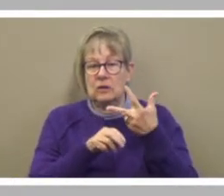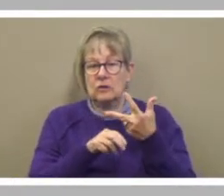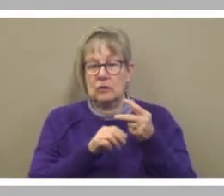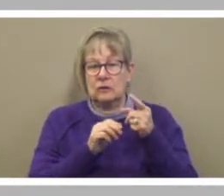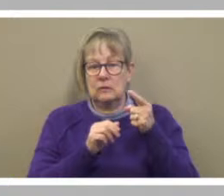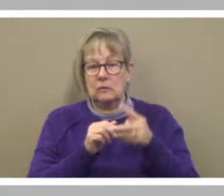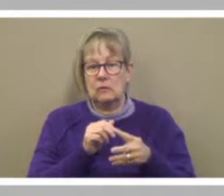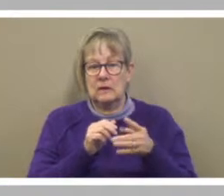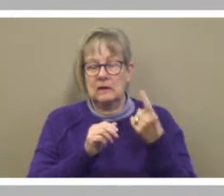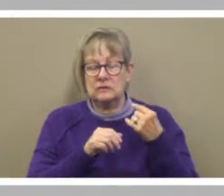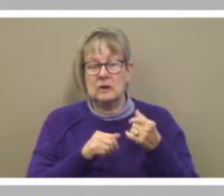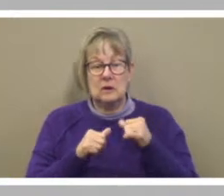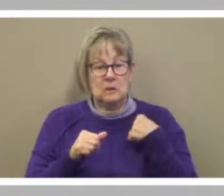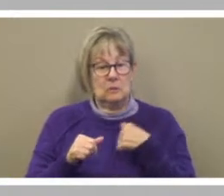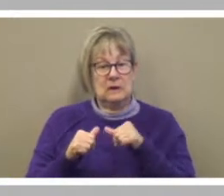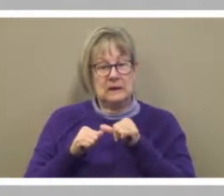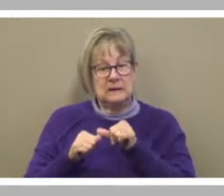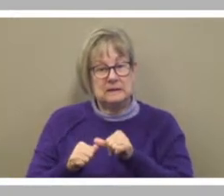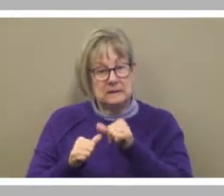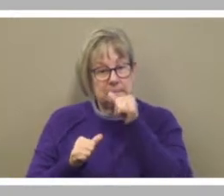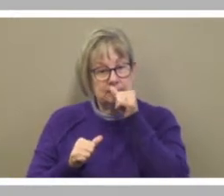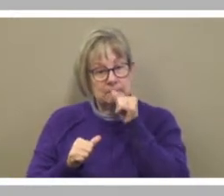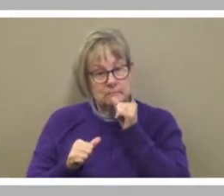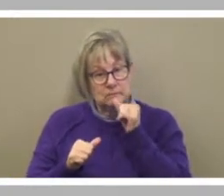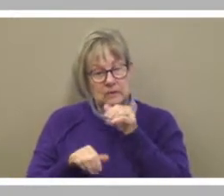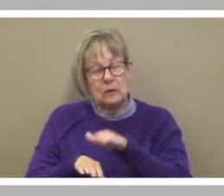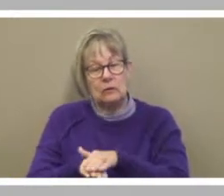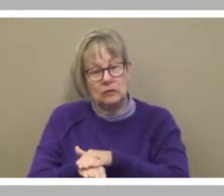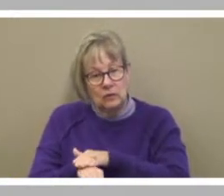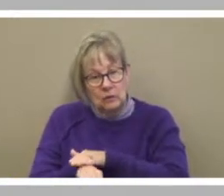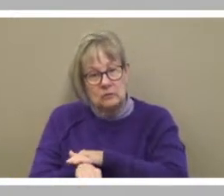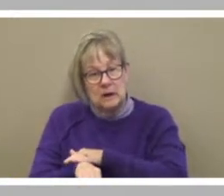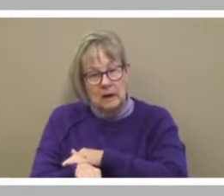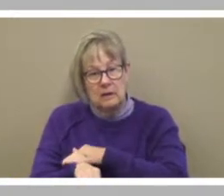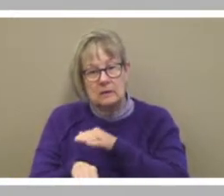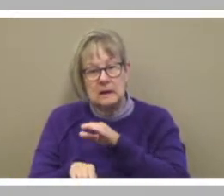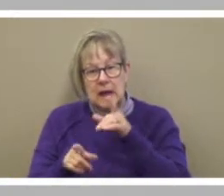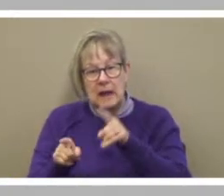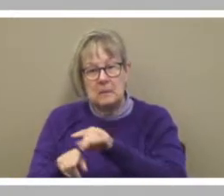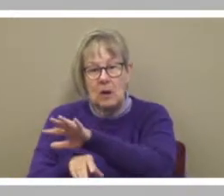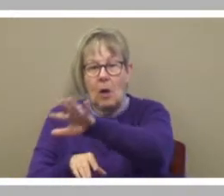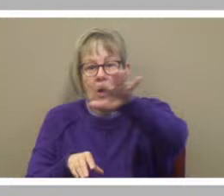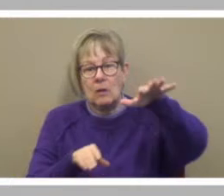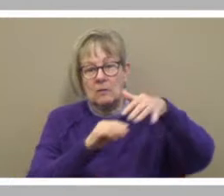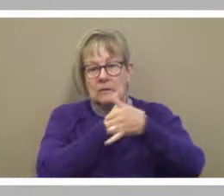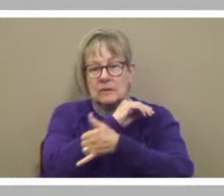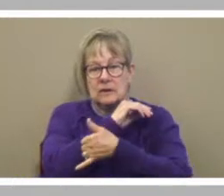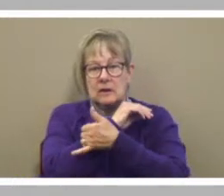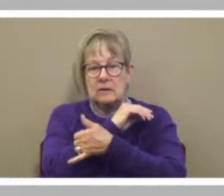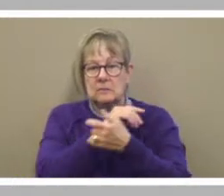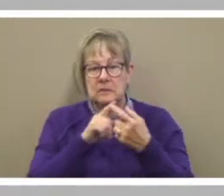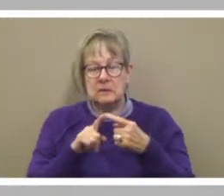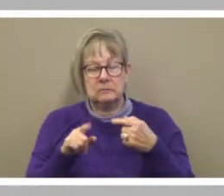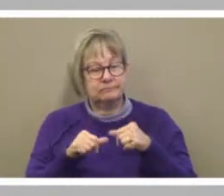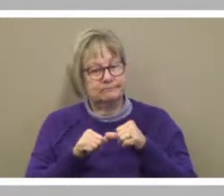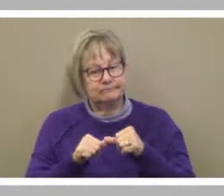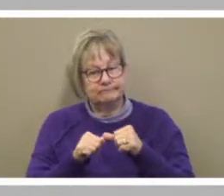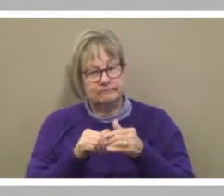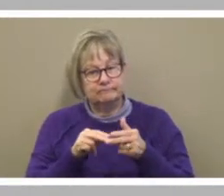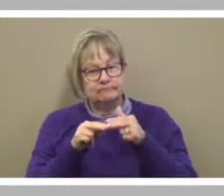the slowdown that we saw in manufacturing across the country and across this continent. In addition, we have seen, based on UTEP's